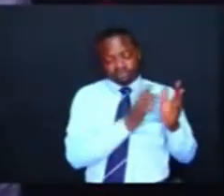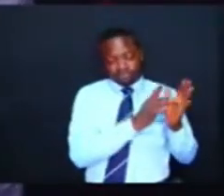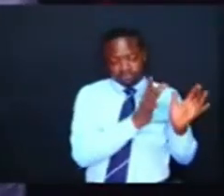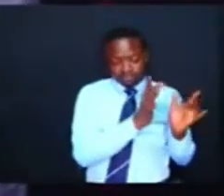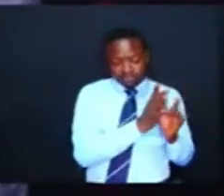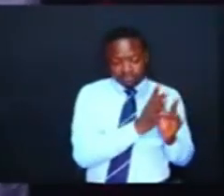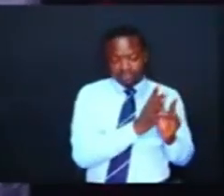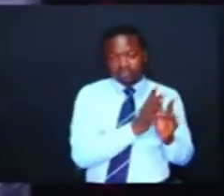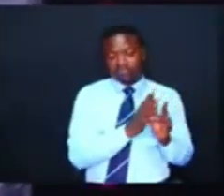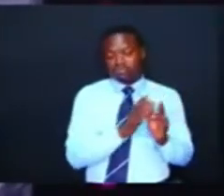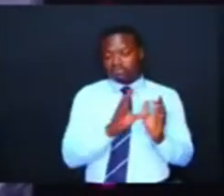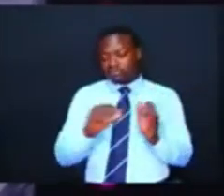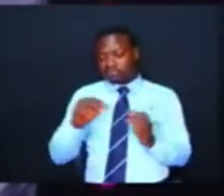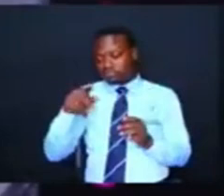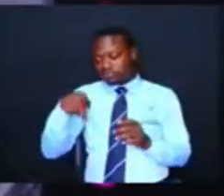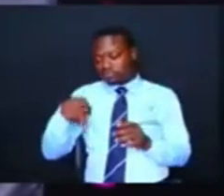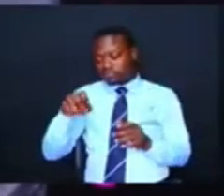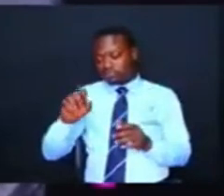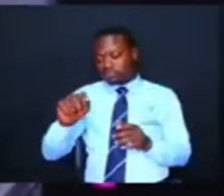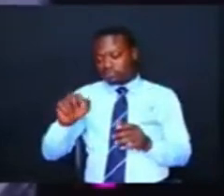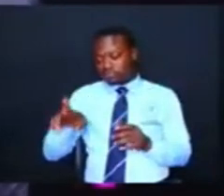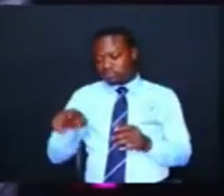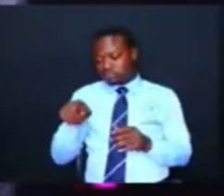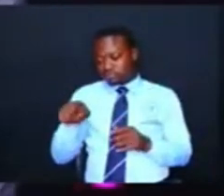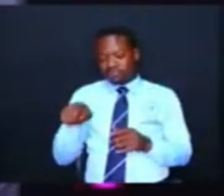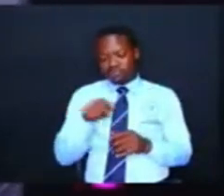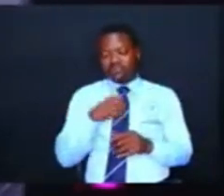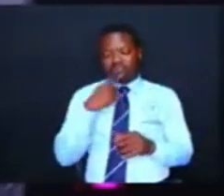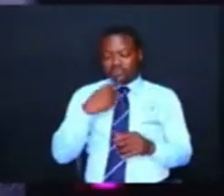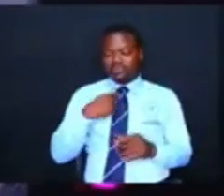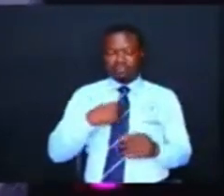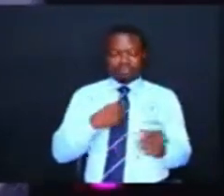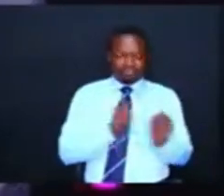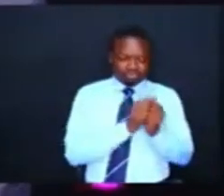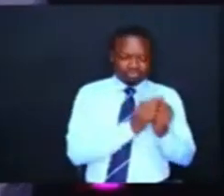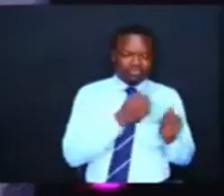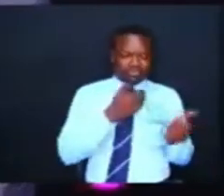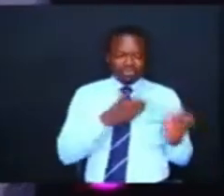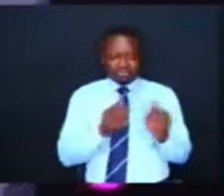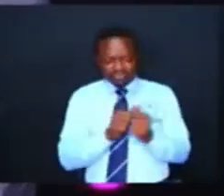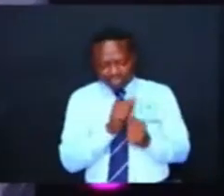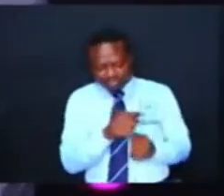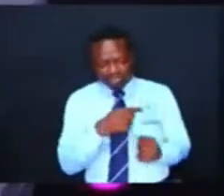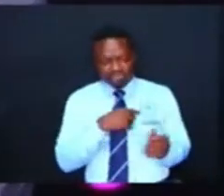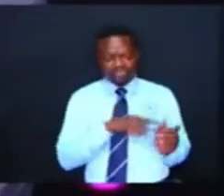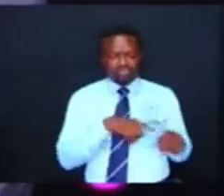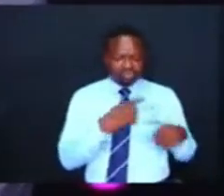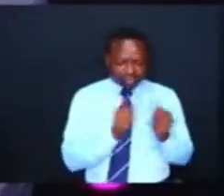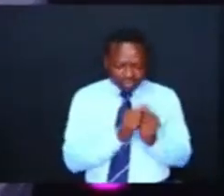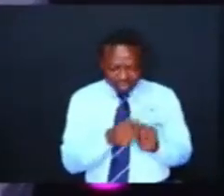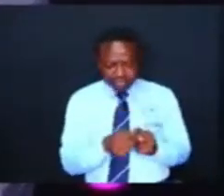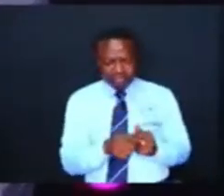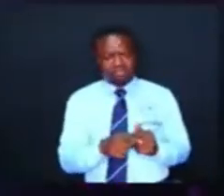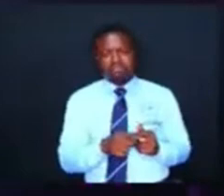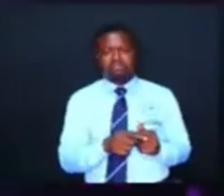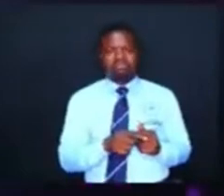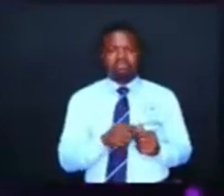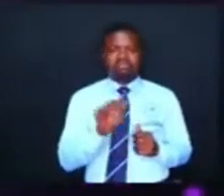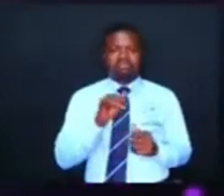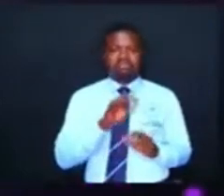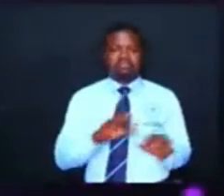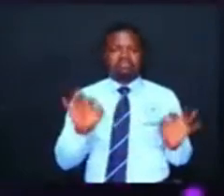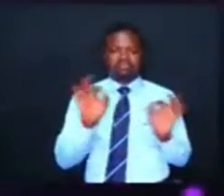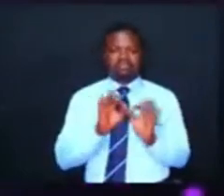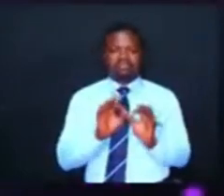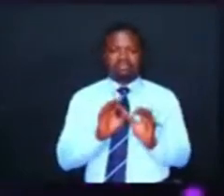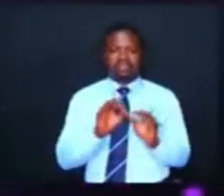and Peter when Peter was saying that we will go with you we will die with you it's not a matter of dying with you it's about how strong your heart